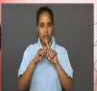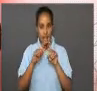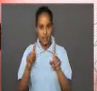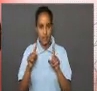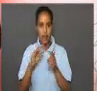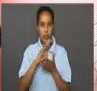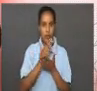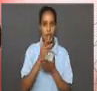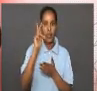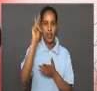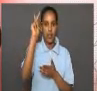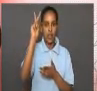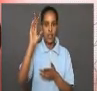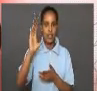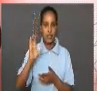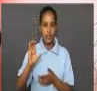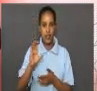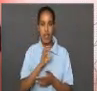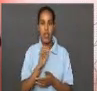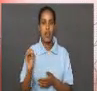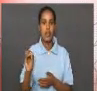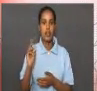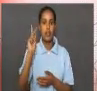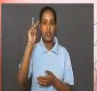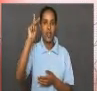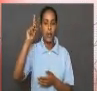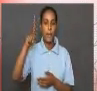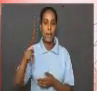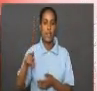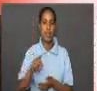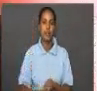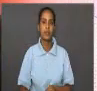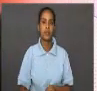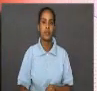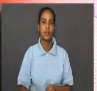between Kc and Kp.